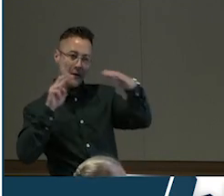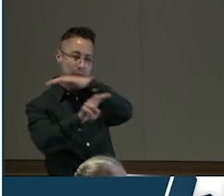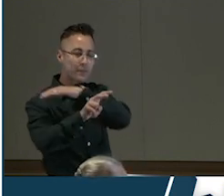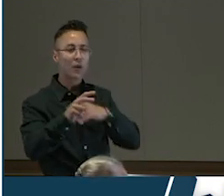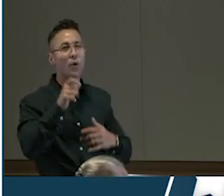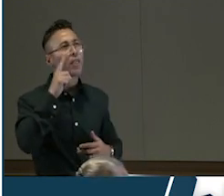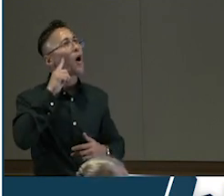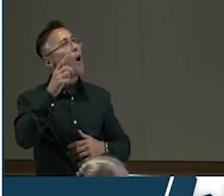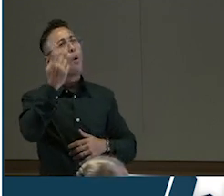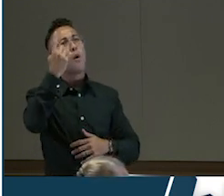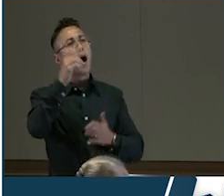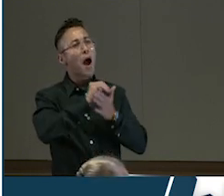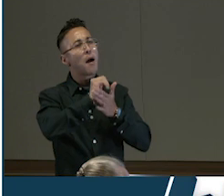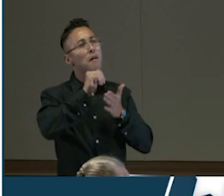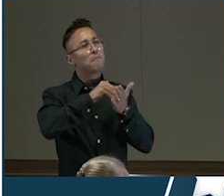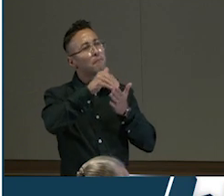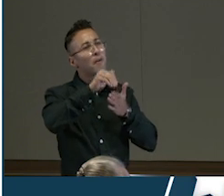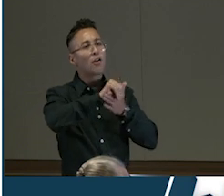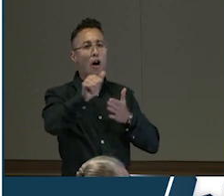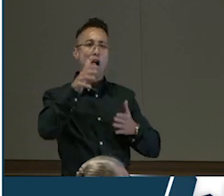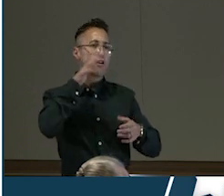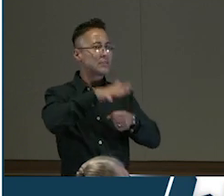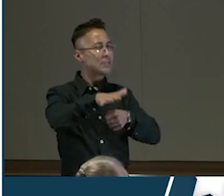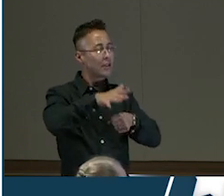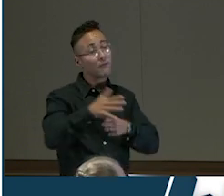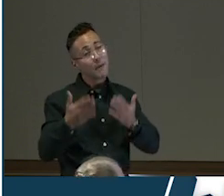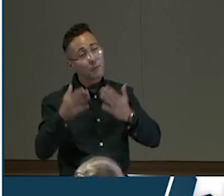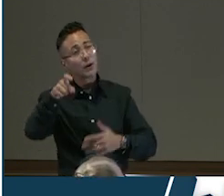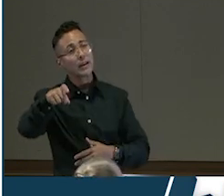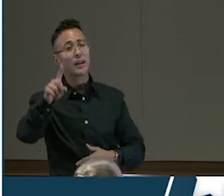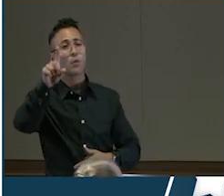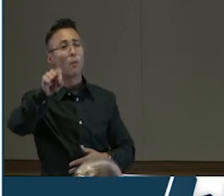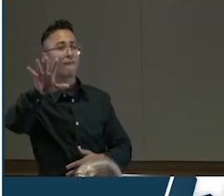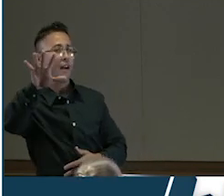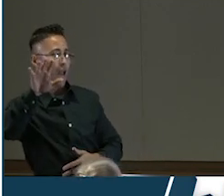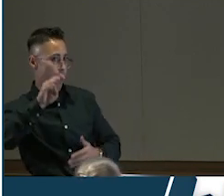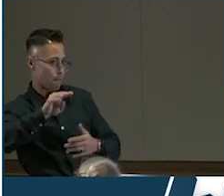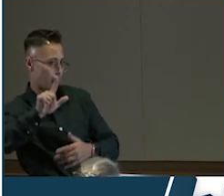when maybe we needed $1.5 million to really do that, okay?